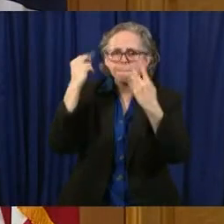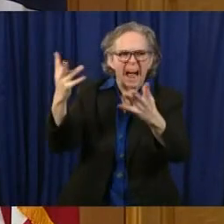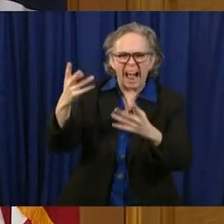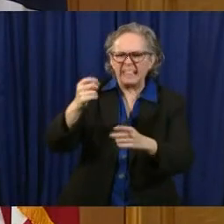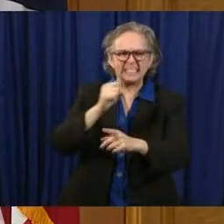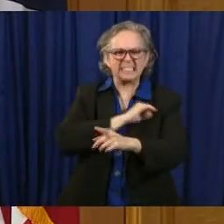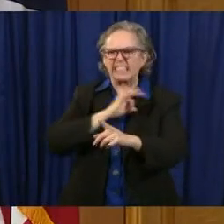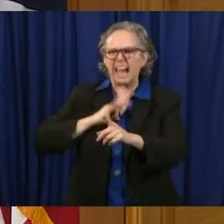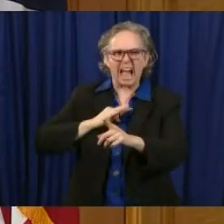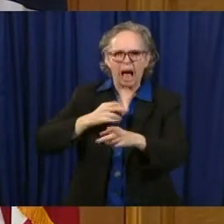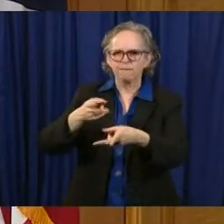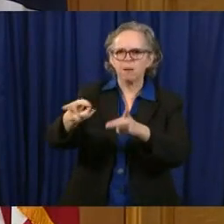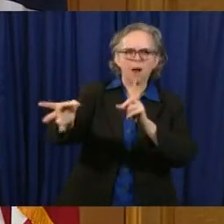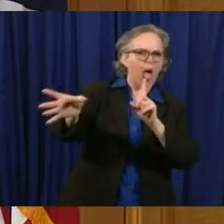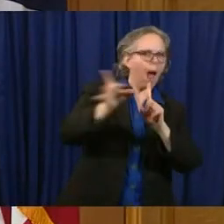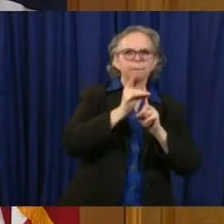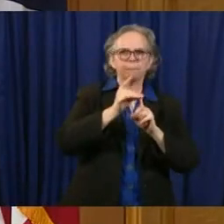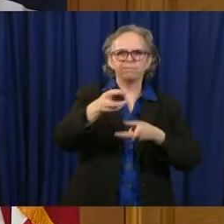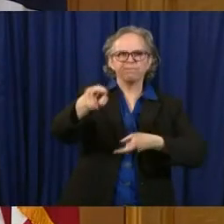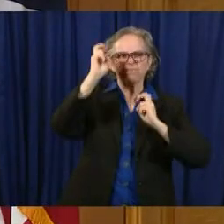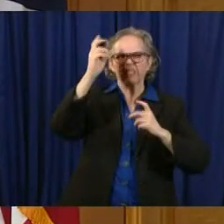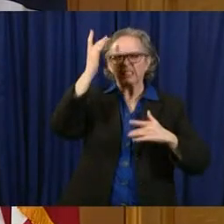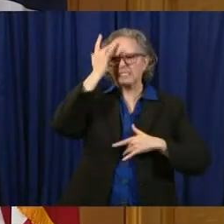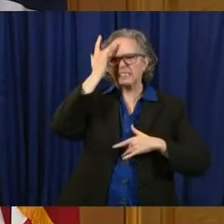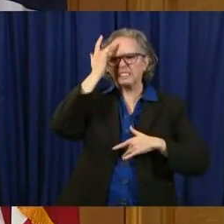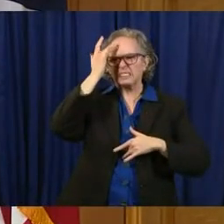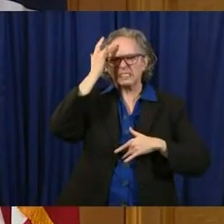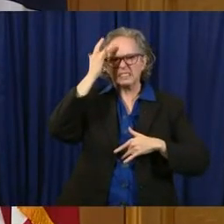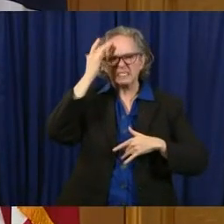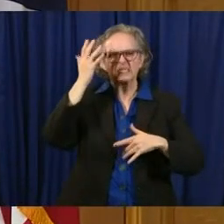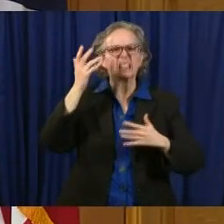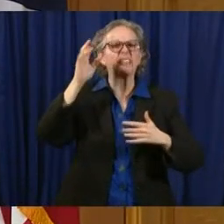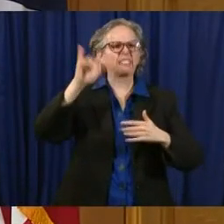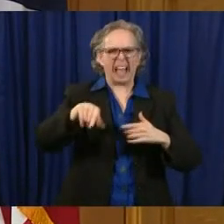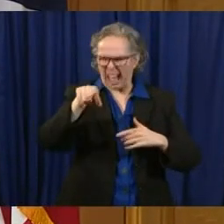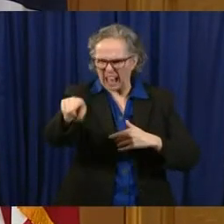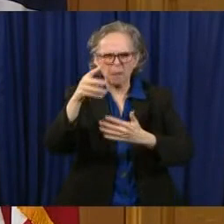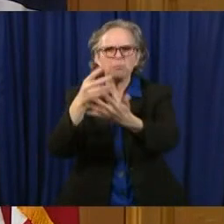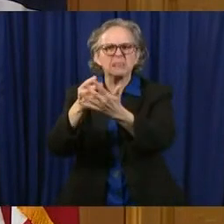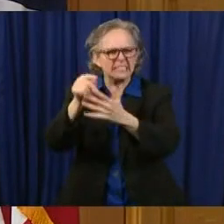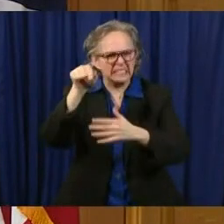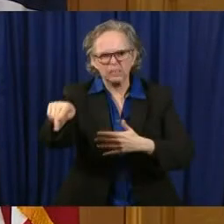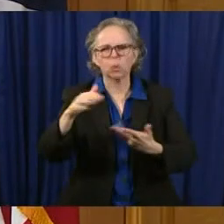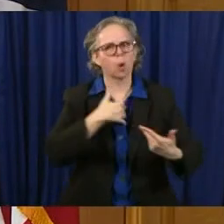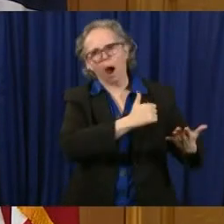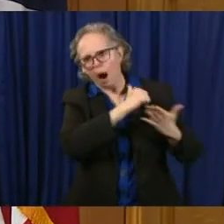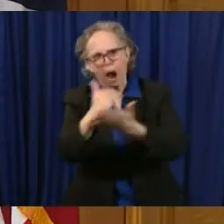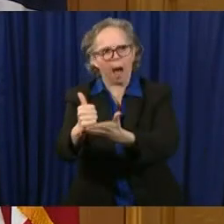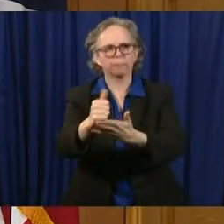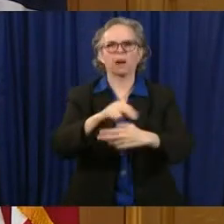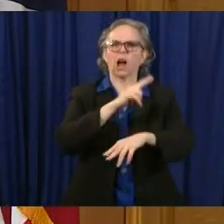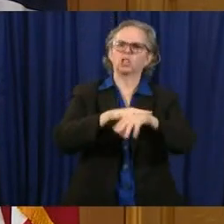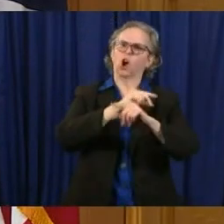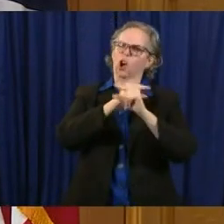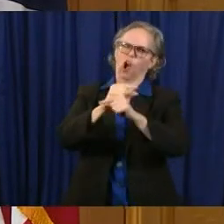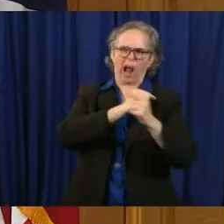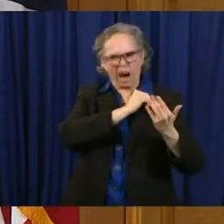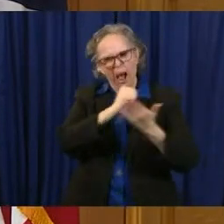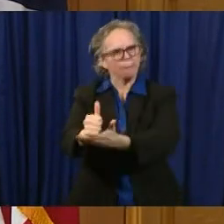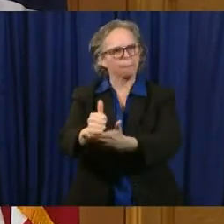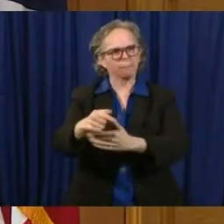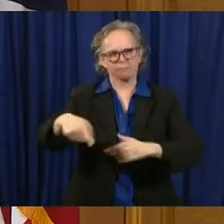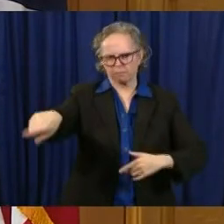is coming in with help. Several National Guard medics were dispatched there today. The Guard is prepared to send up to